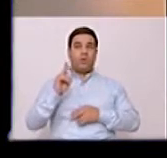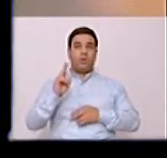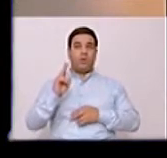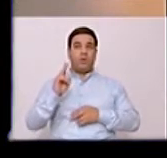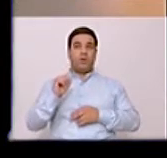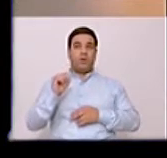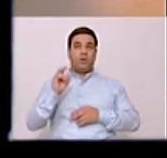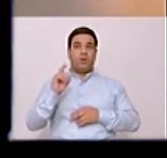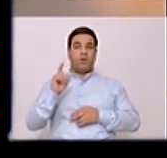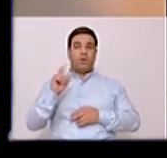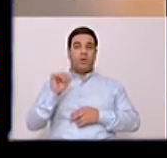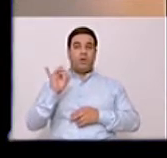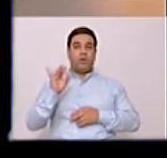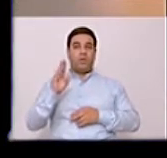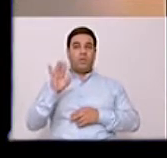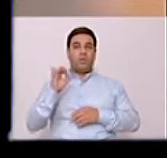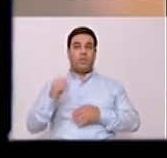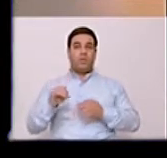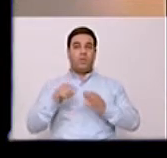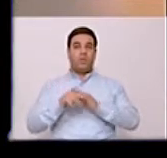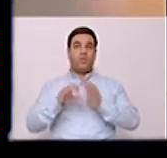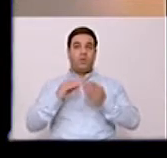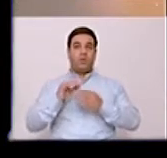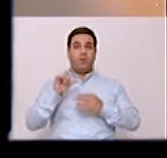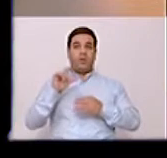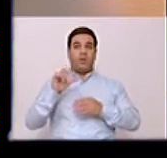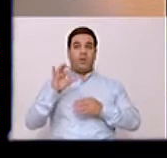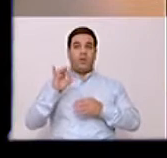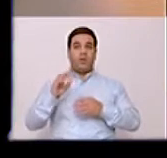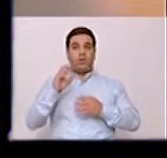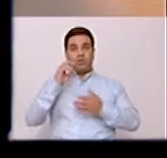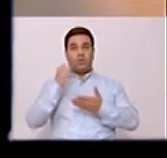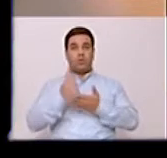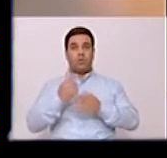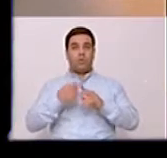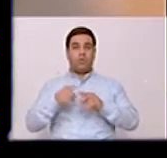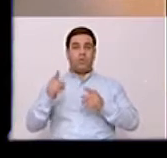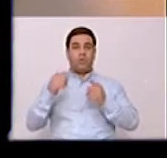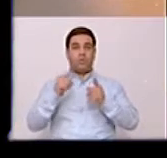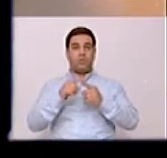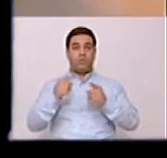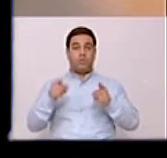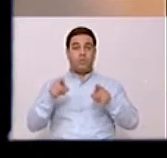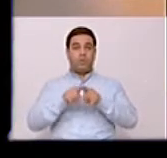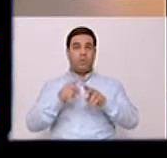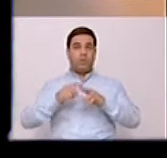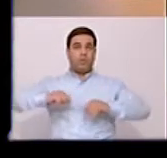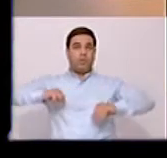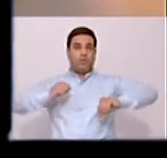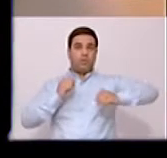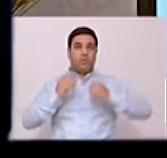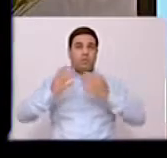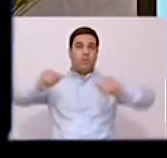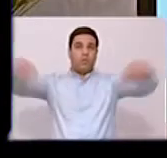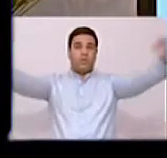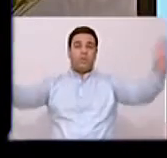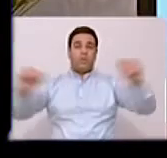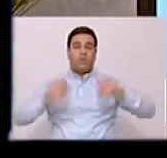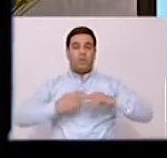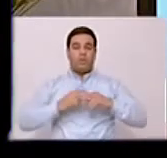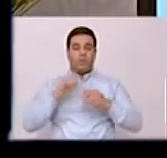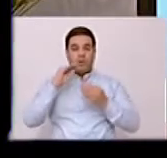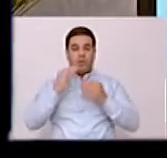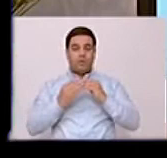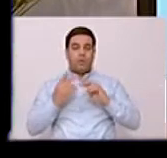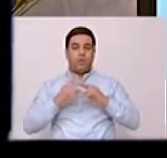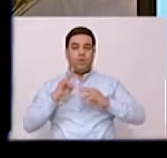obrazi. Hakimbey Eron shohi Nodirshoh bilan yashirincha do'stlashib oladi. O'g'lini ham yashirin ravishda